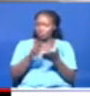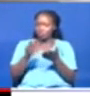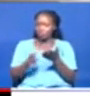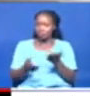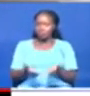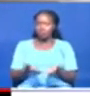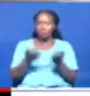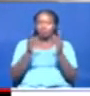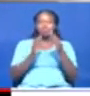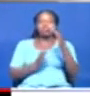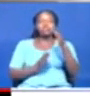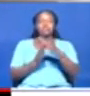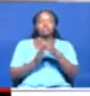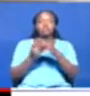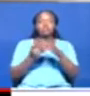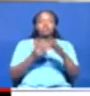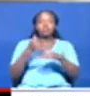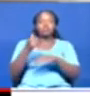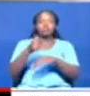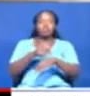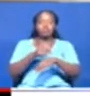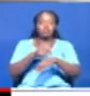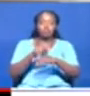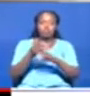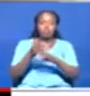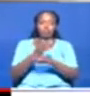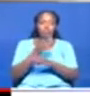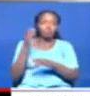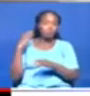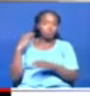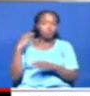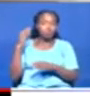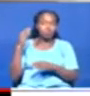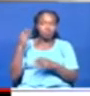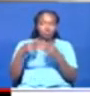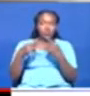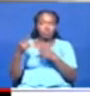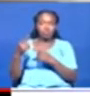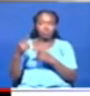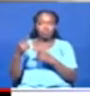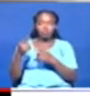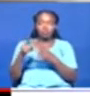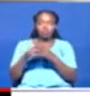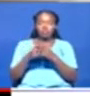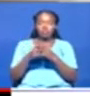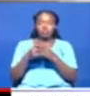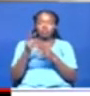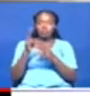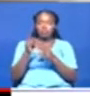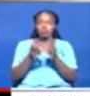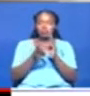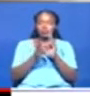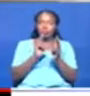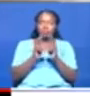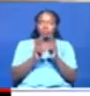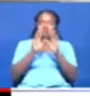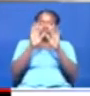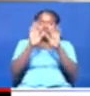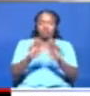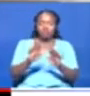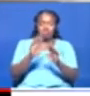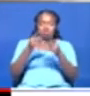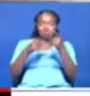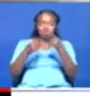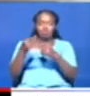top tier from next season. Meanwhile, former champion Serials women's handball team began their 2022 campaign with a win after